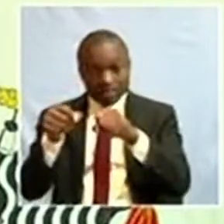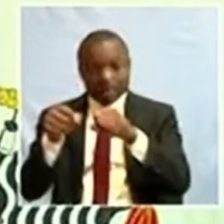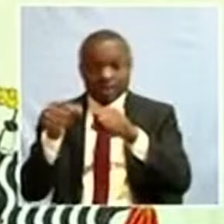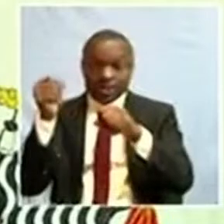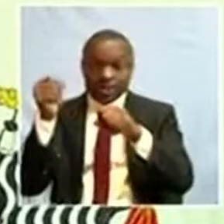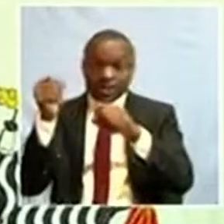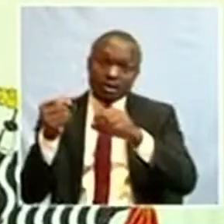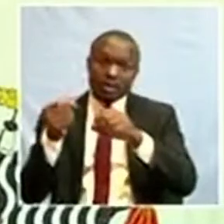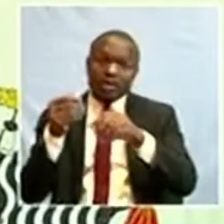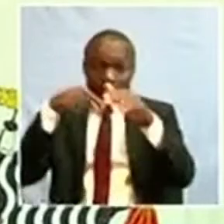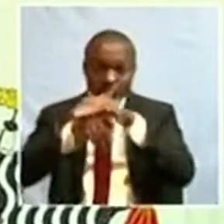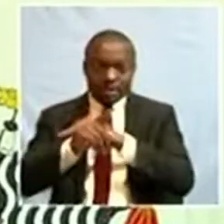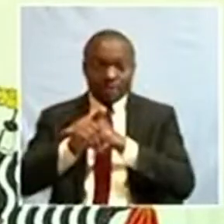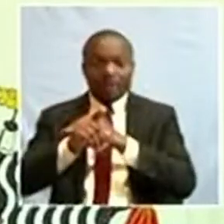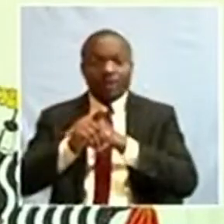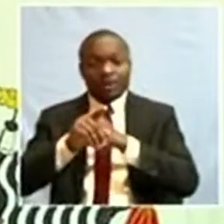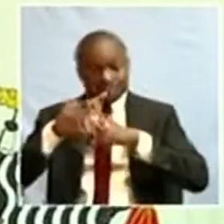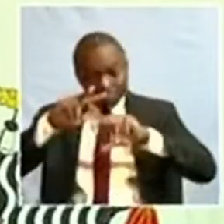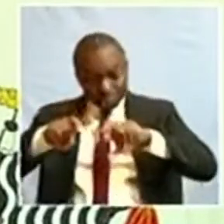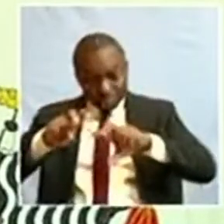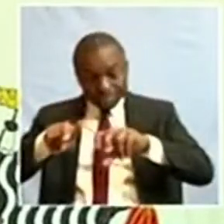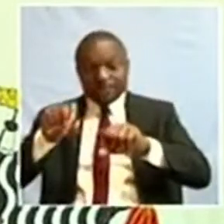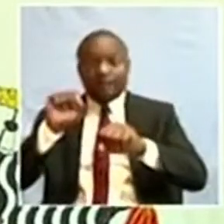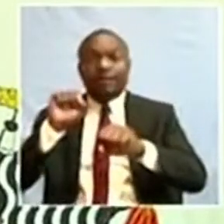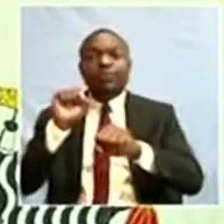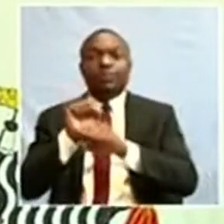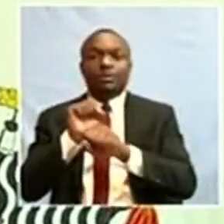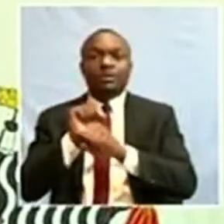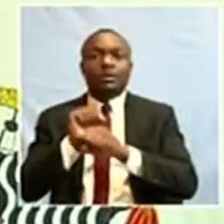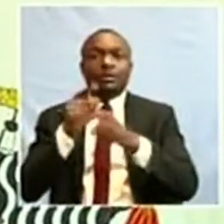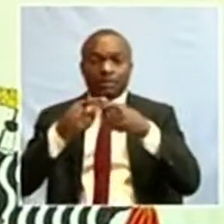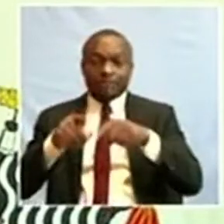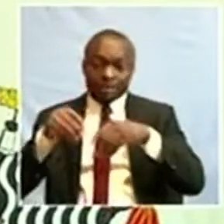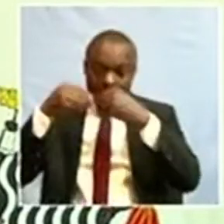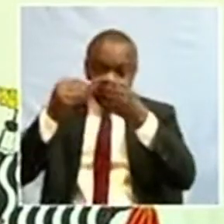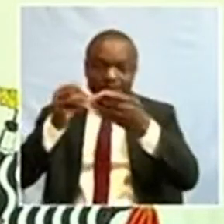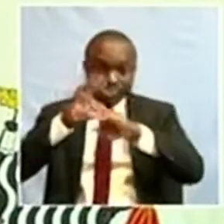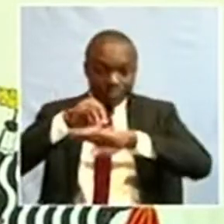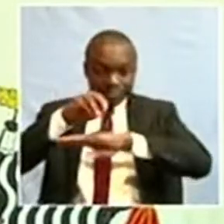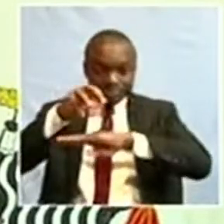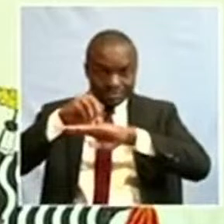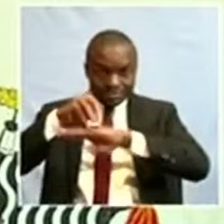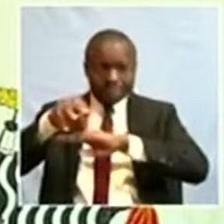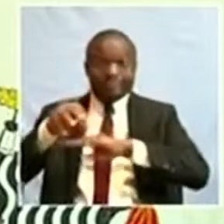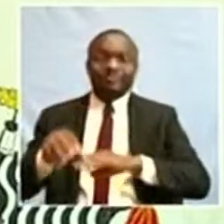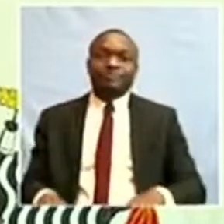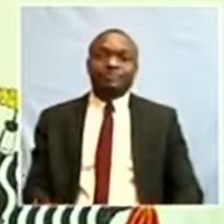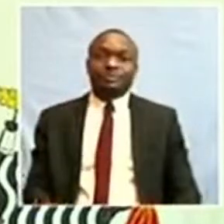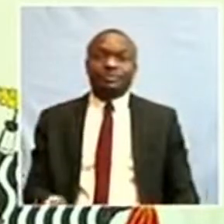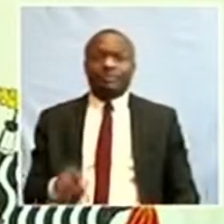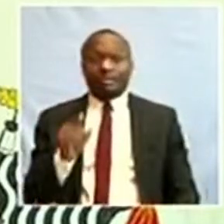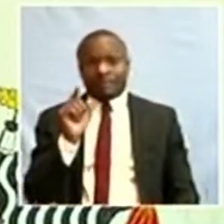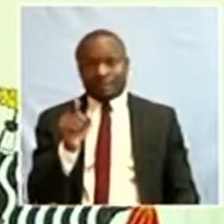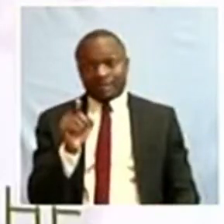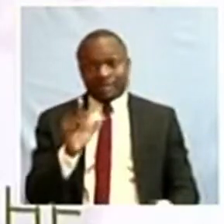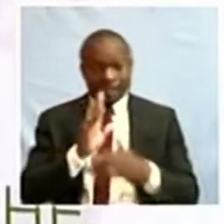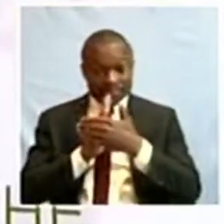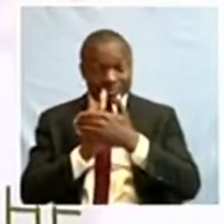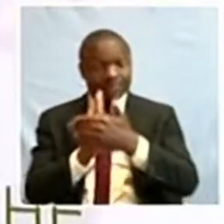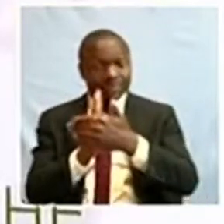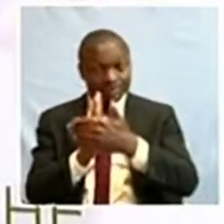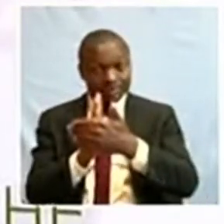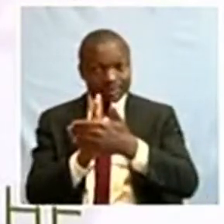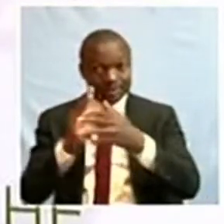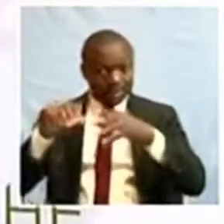to evaluate the work that has been done so far and provide guidance. Okay. Yes, this So that guidance